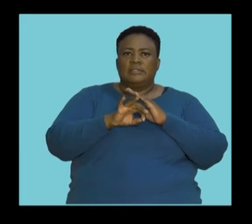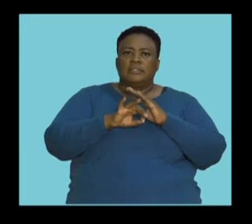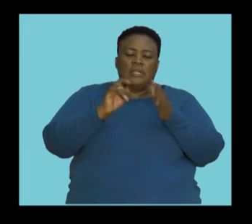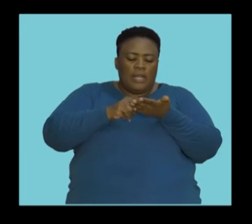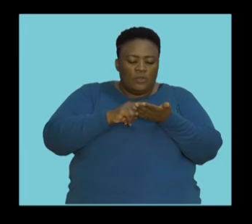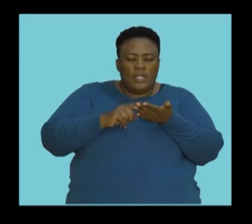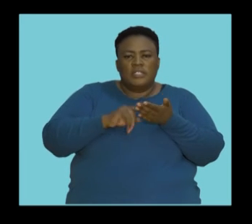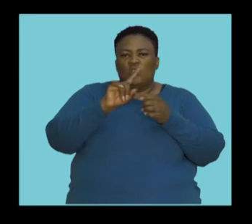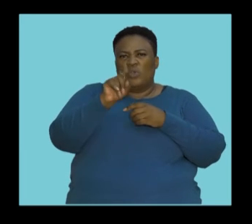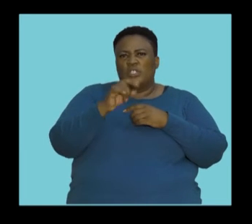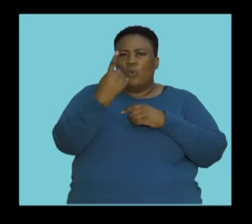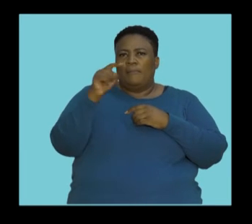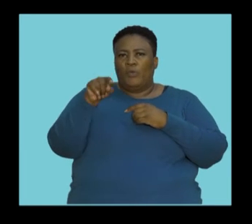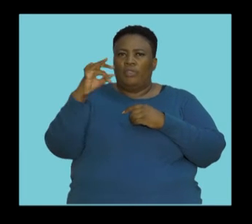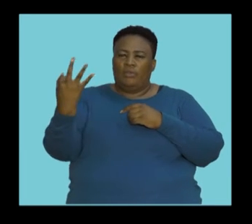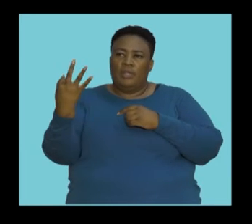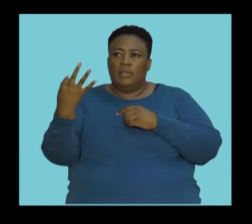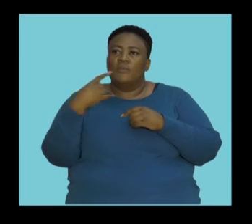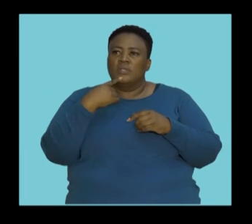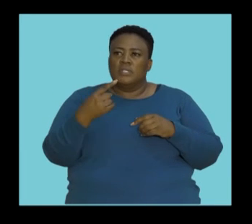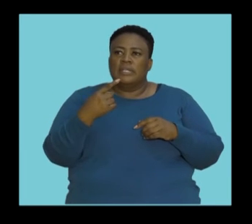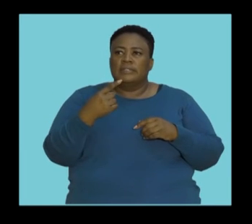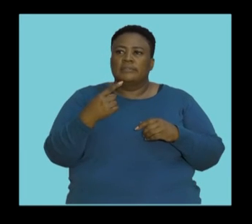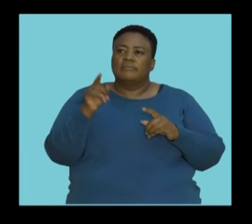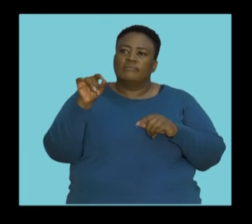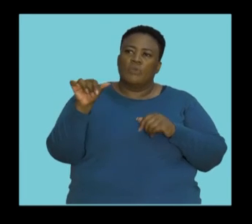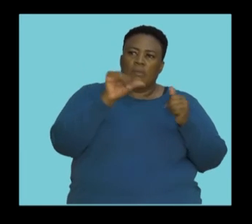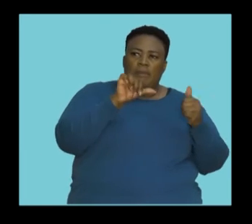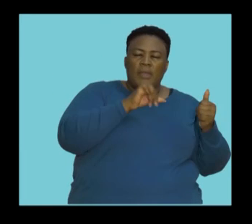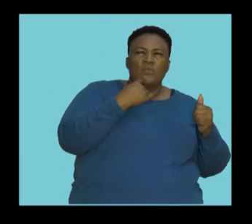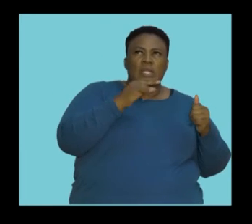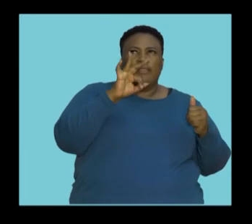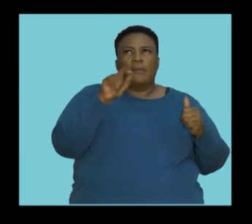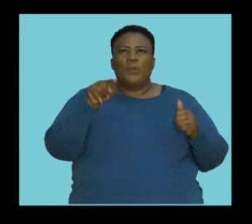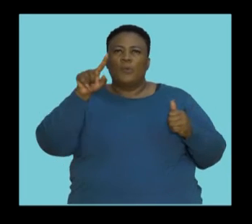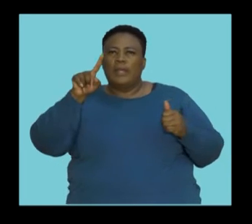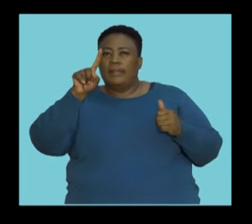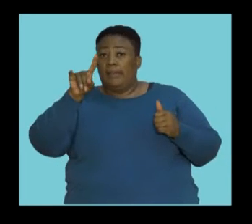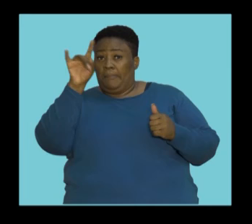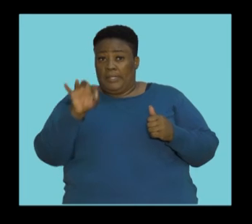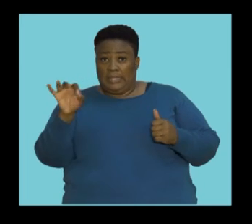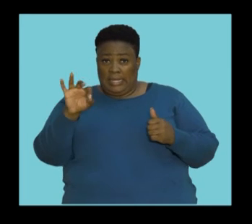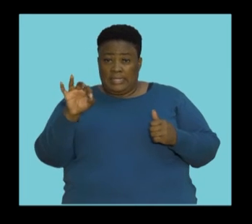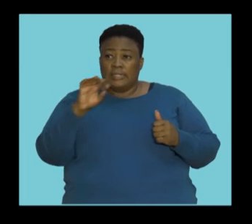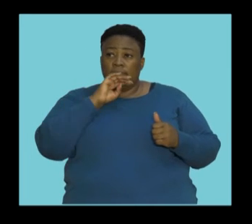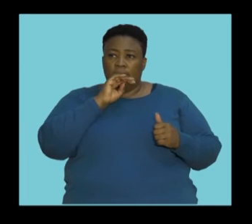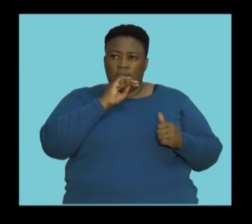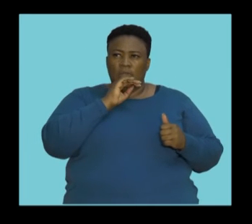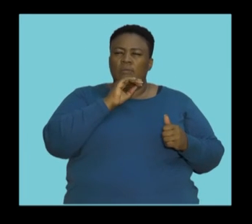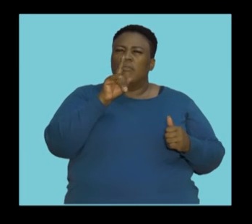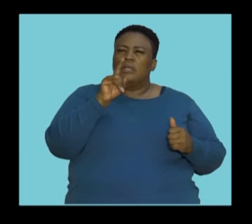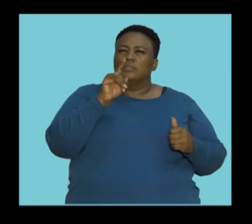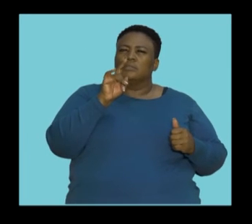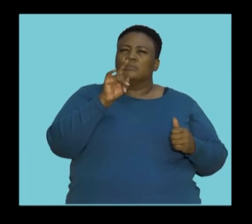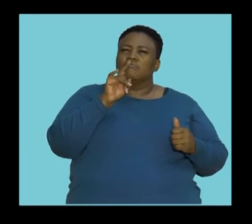calculated in question 1.3. So we said that it is about, if we go back to that slide, it's about 3.1%. So we've got to